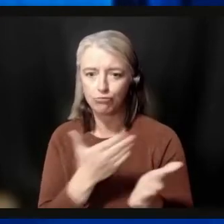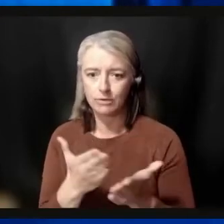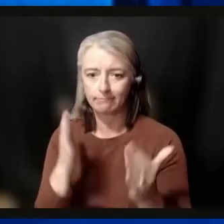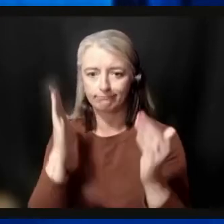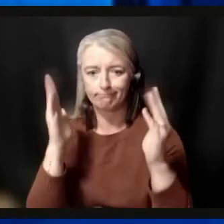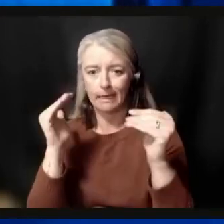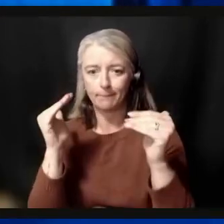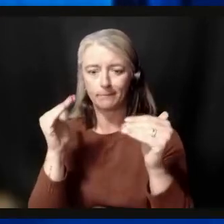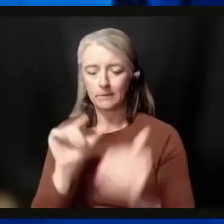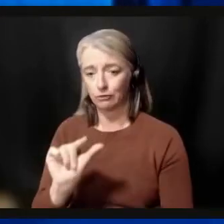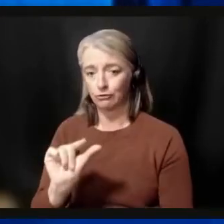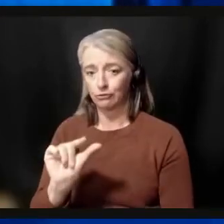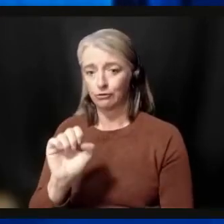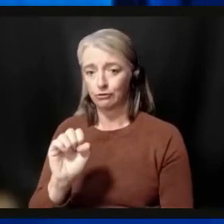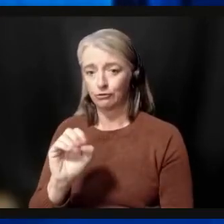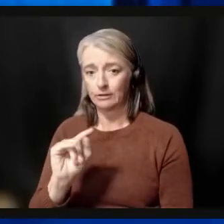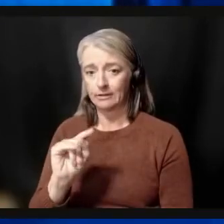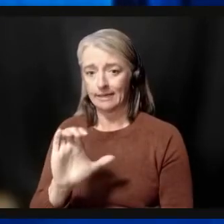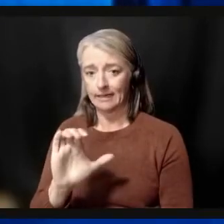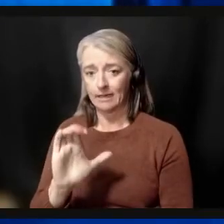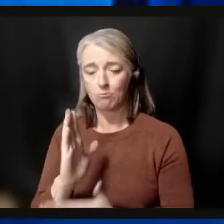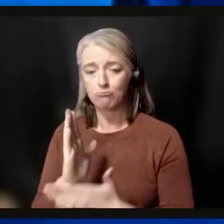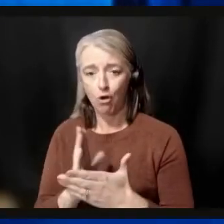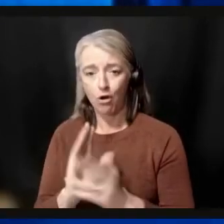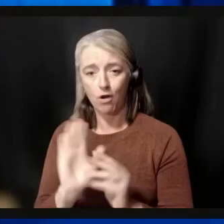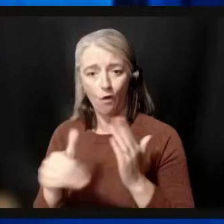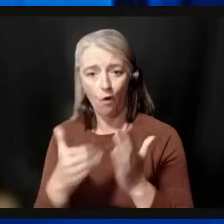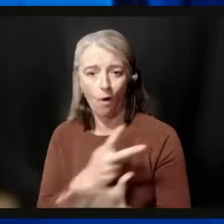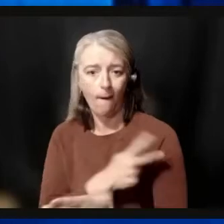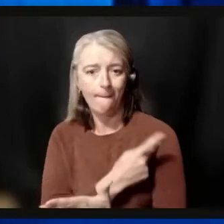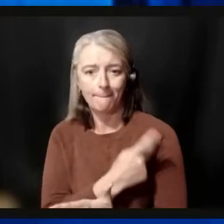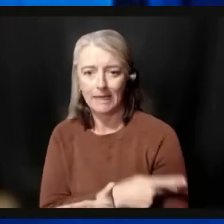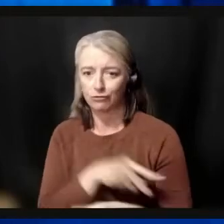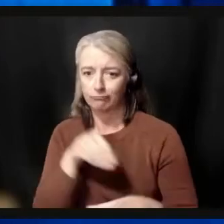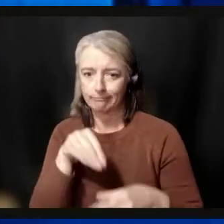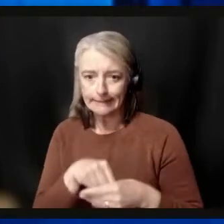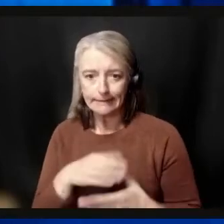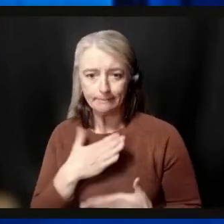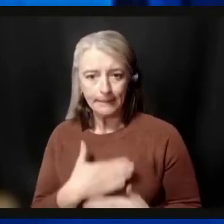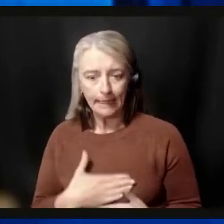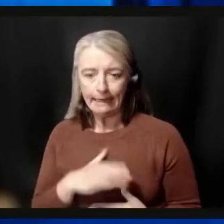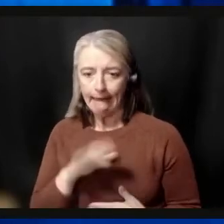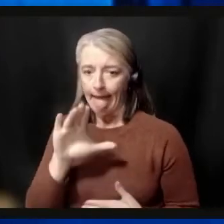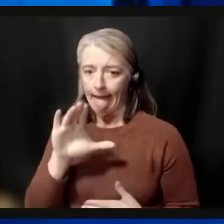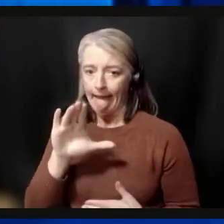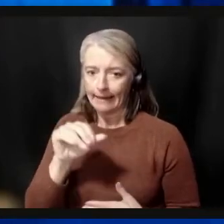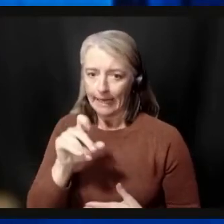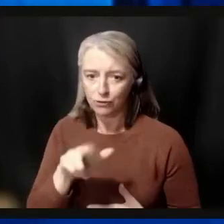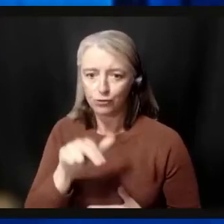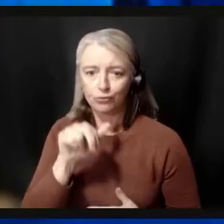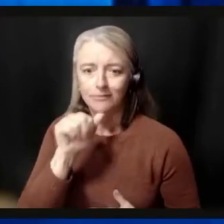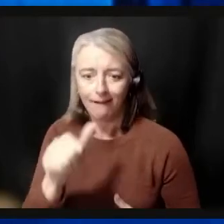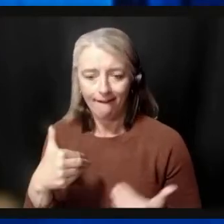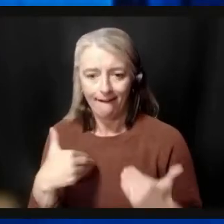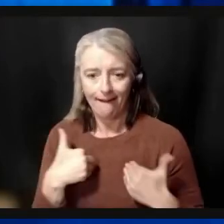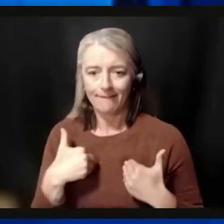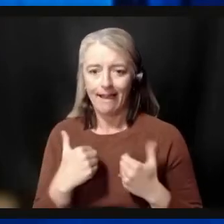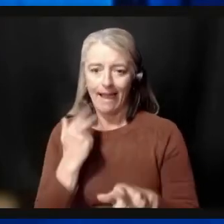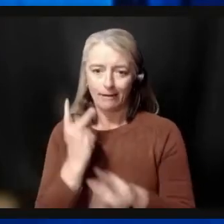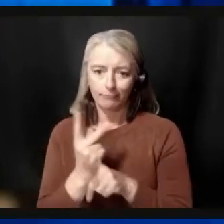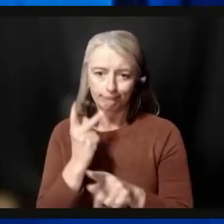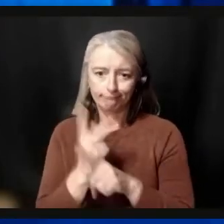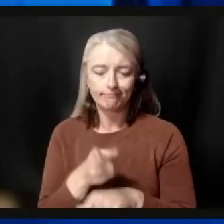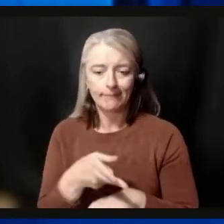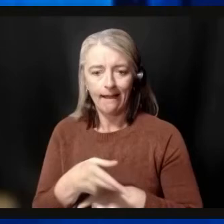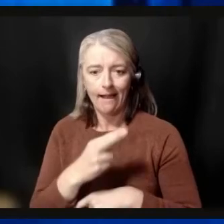genetics is part of every patient that walks in our door, whether they have cancer or not. It's going to inform us how to care for that high-risk patient. So testing